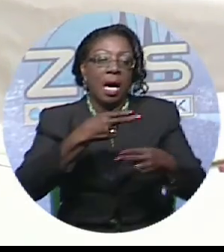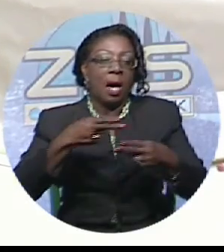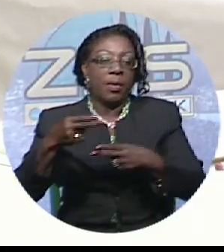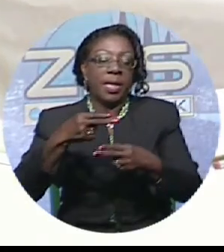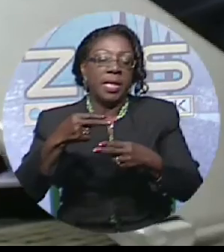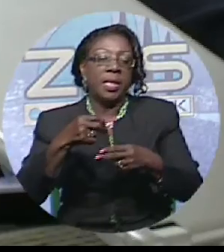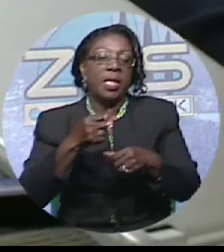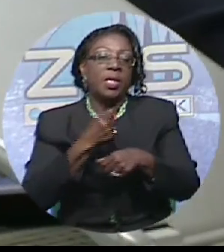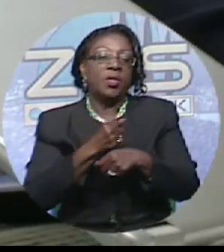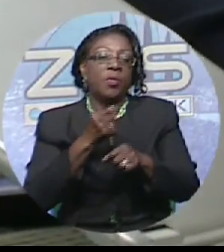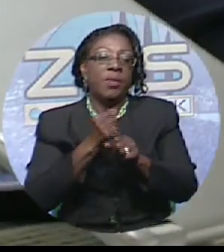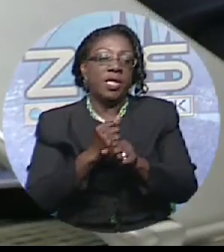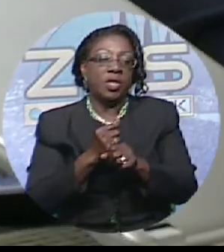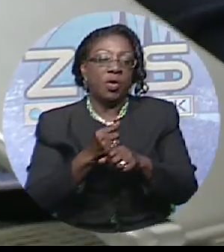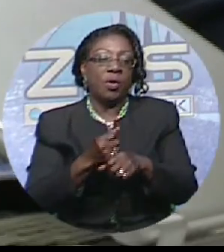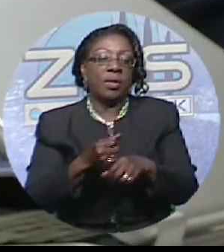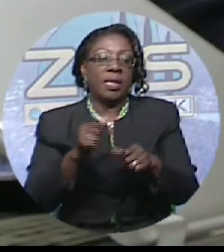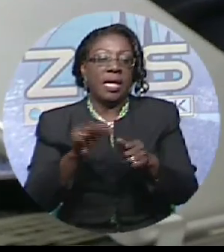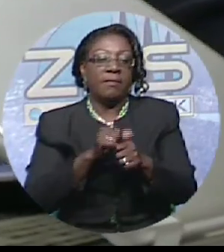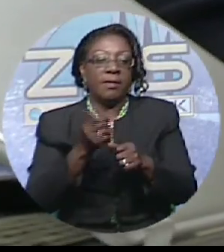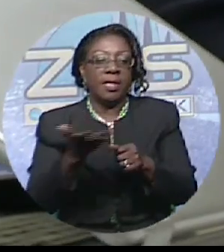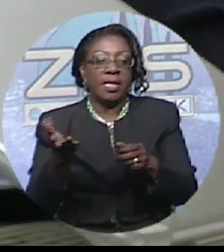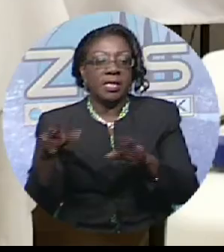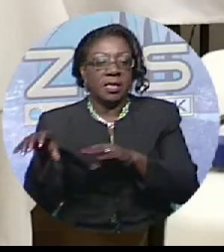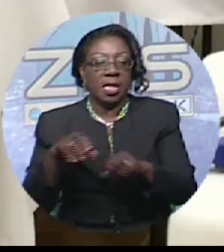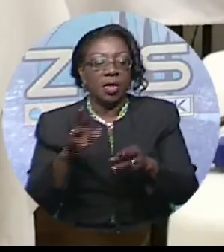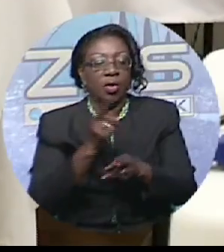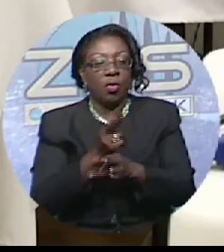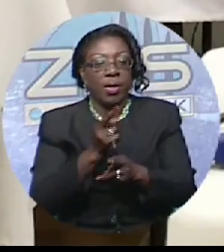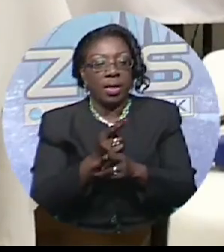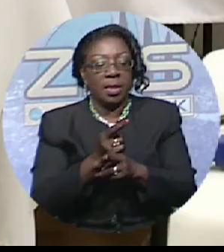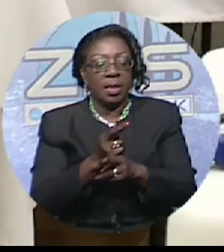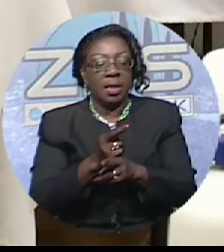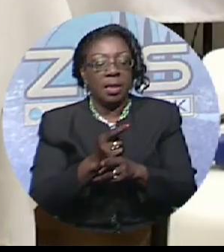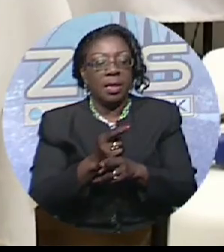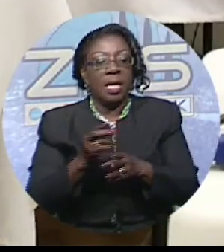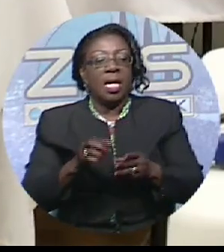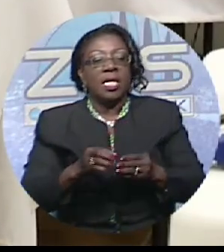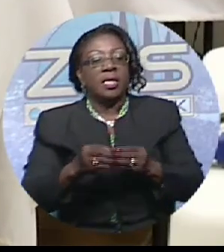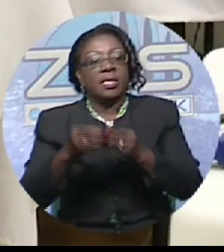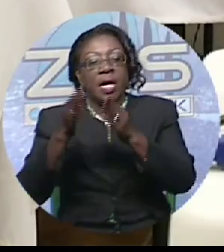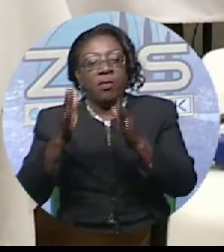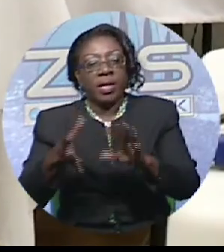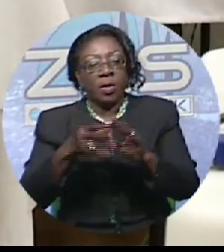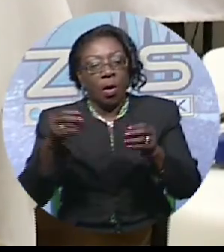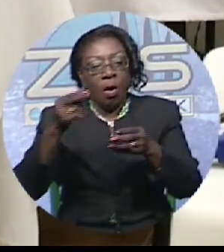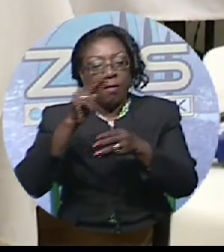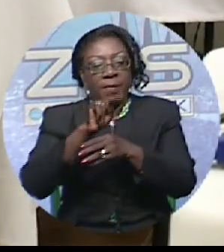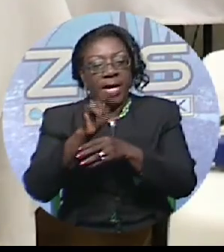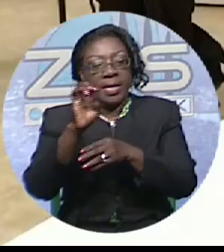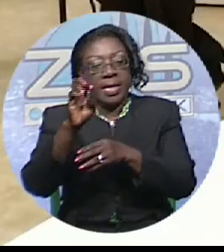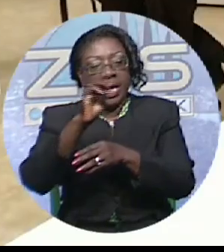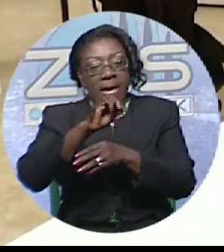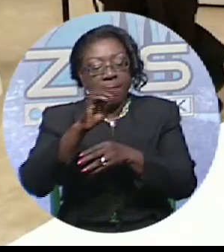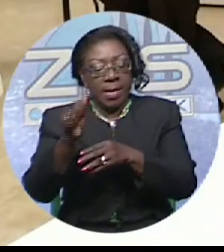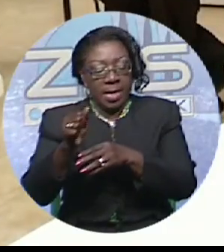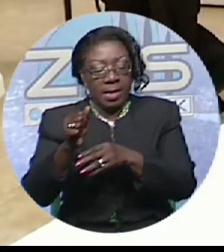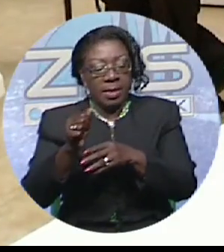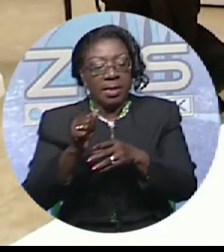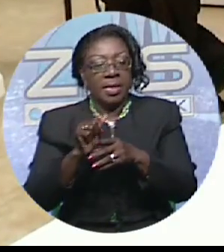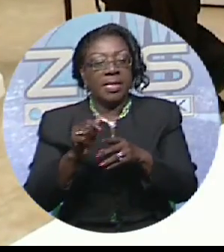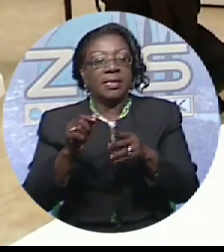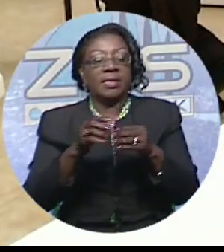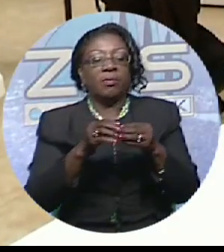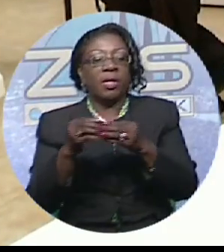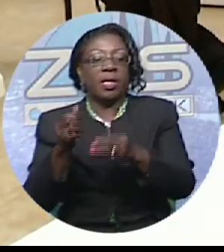place improved response mechanisms. Director of NEMA, Captain Stephen Russell, is embracing the workshop as training, he says,